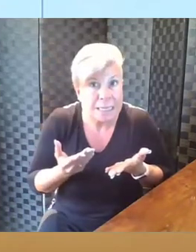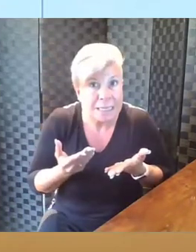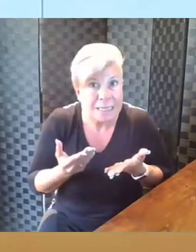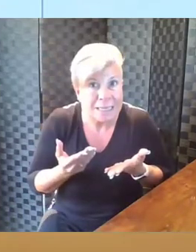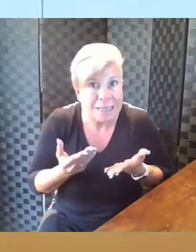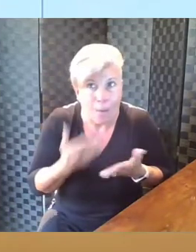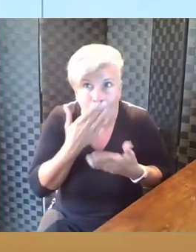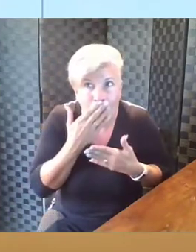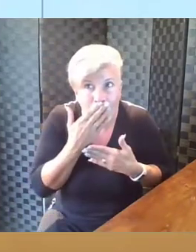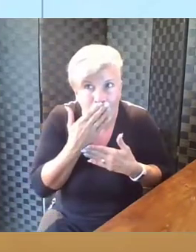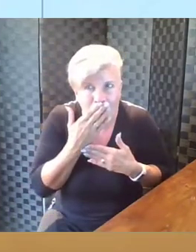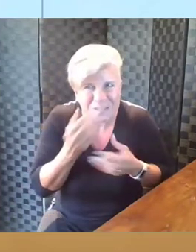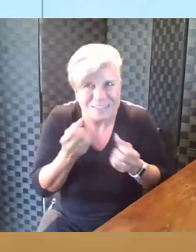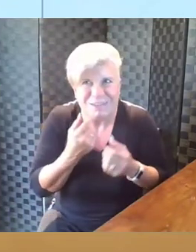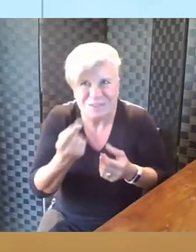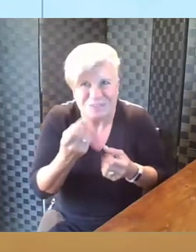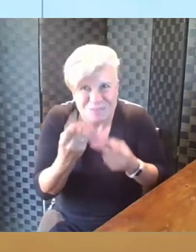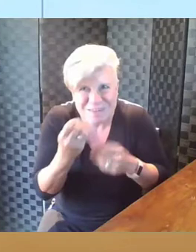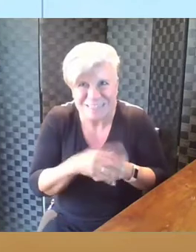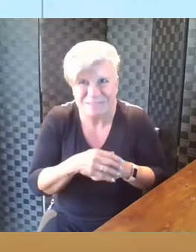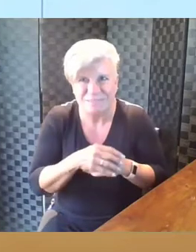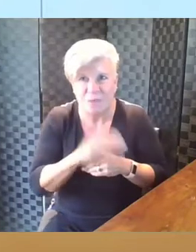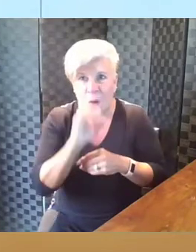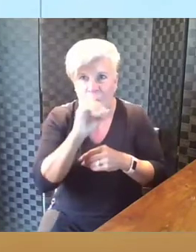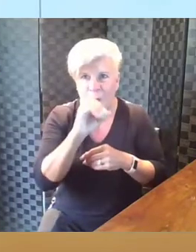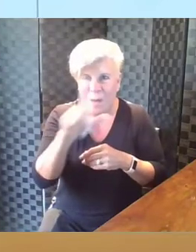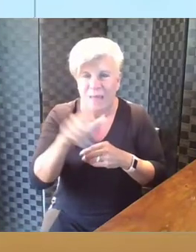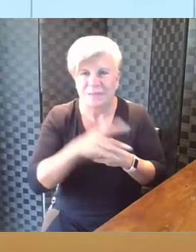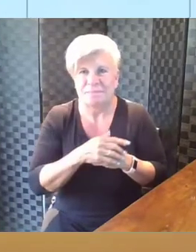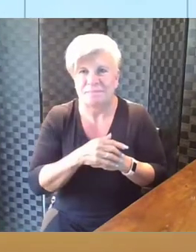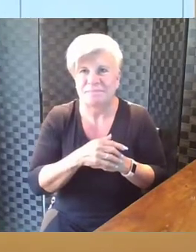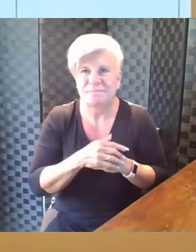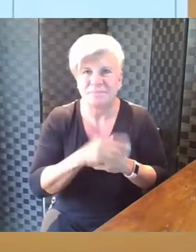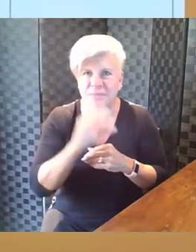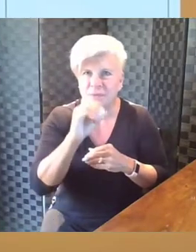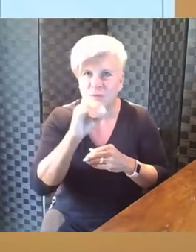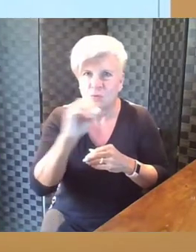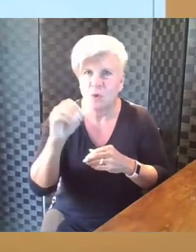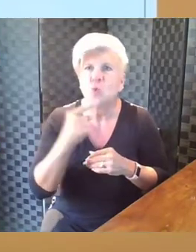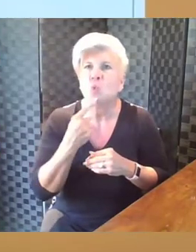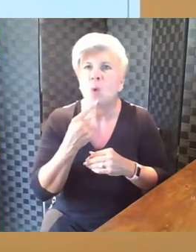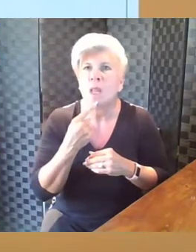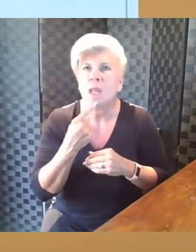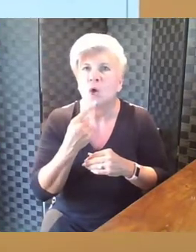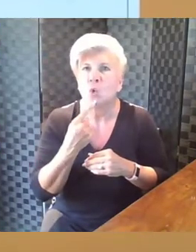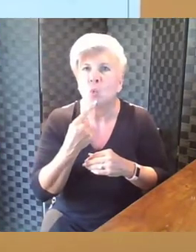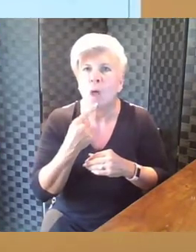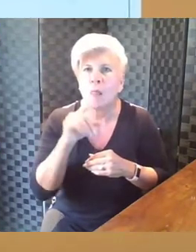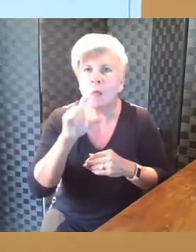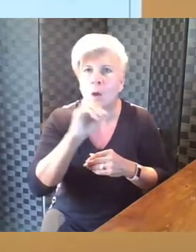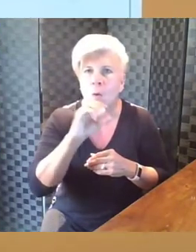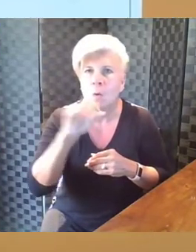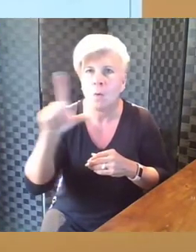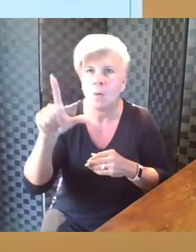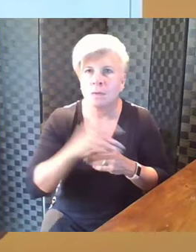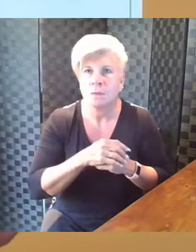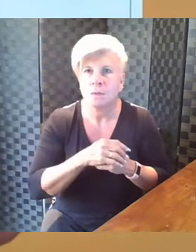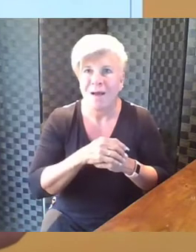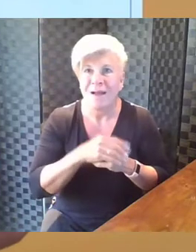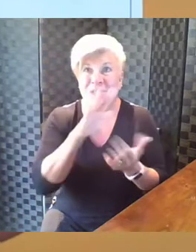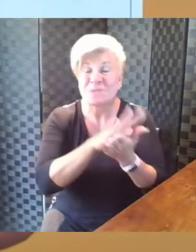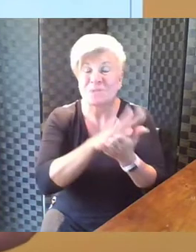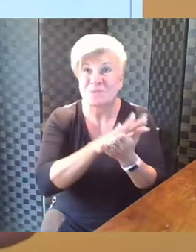to sing. Something people wear on their fingers. A ring. What else